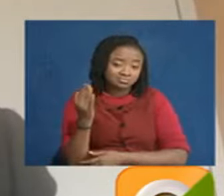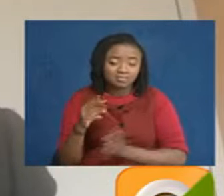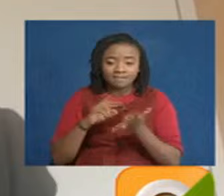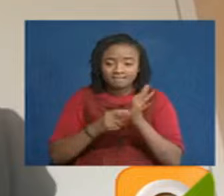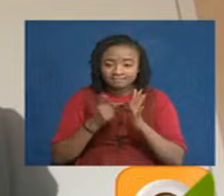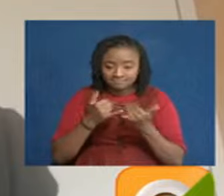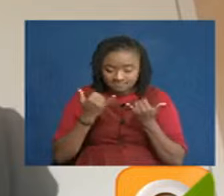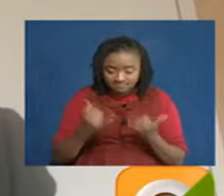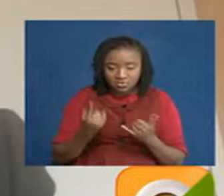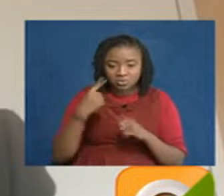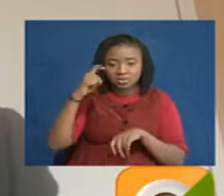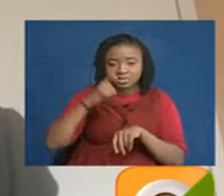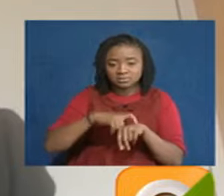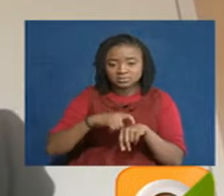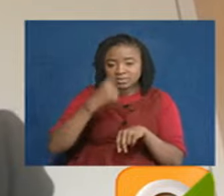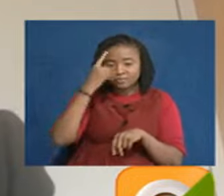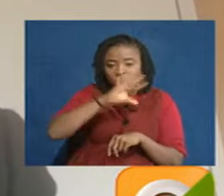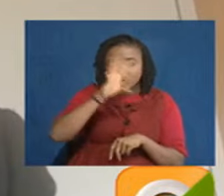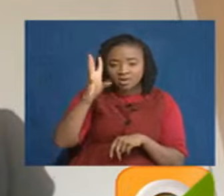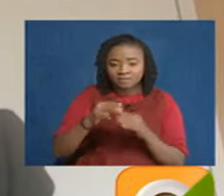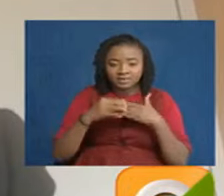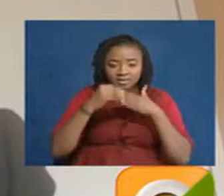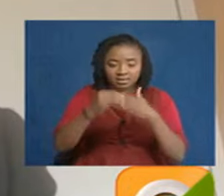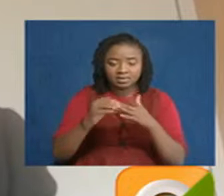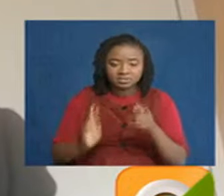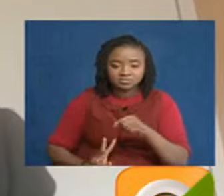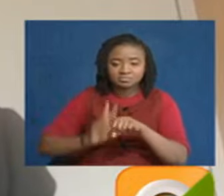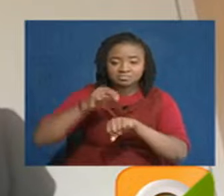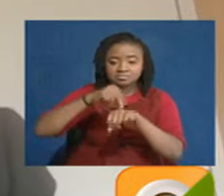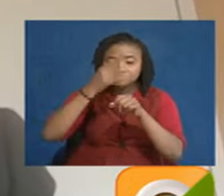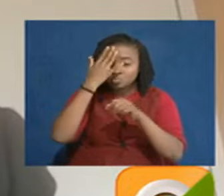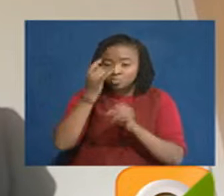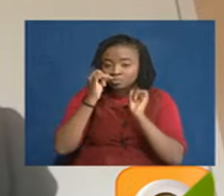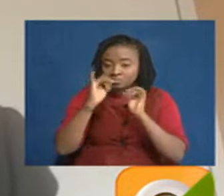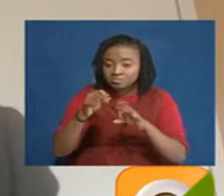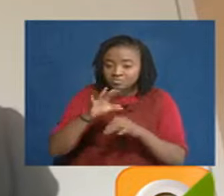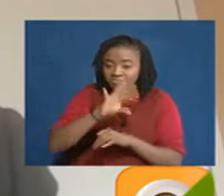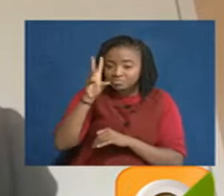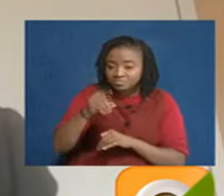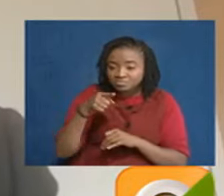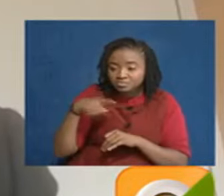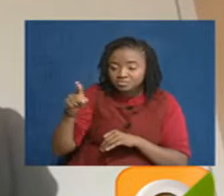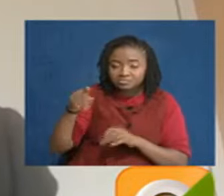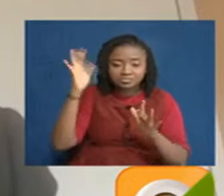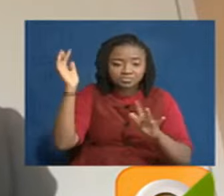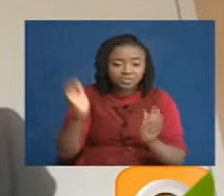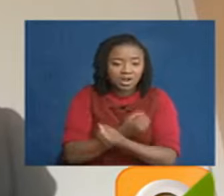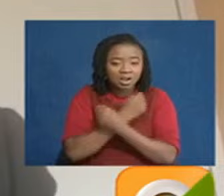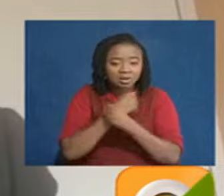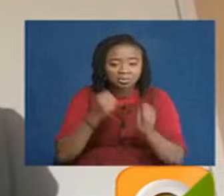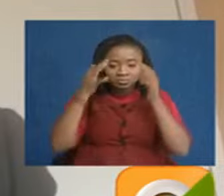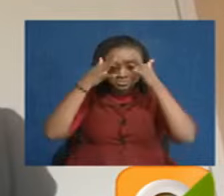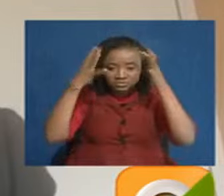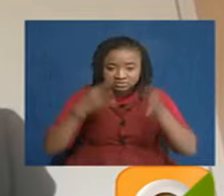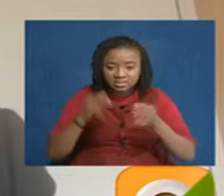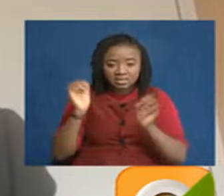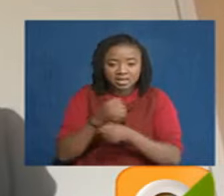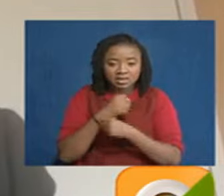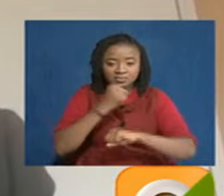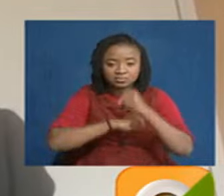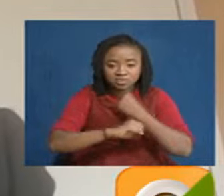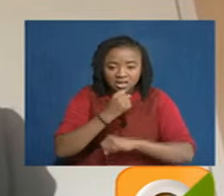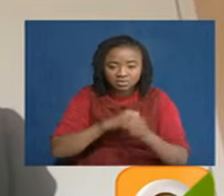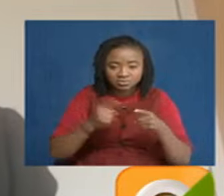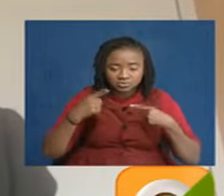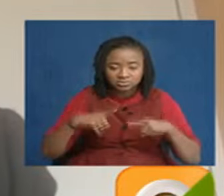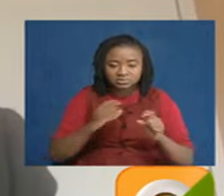African leadership to emerge. If Africans cannot resolve to do what they have to do to protect their own peace and